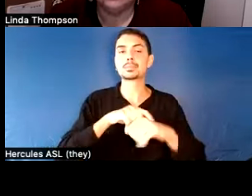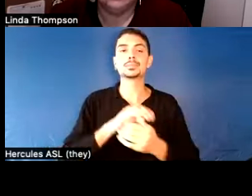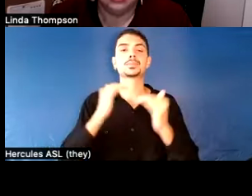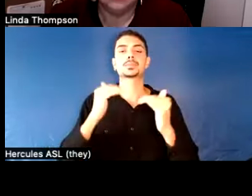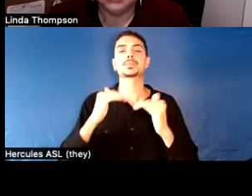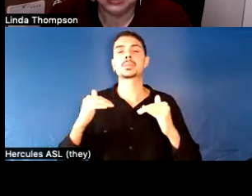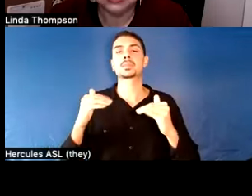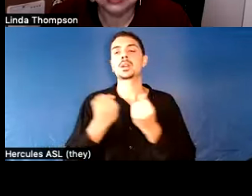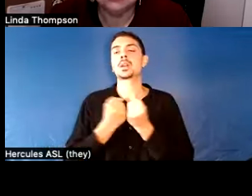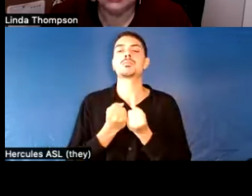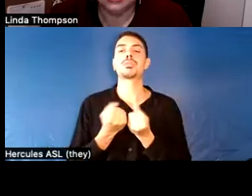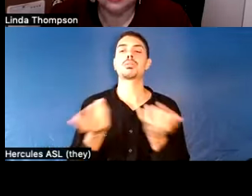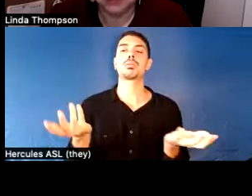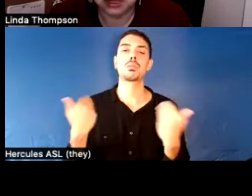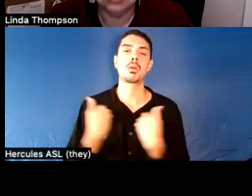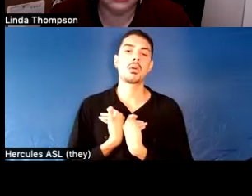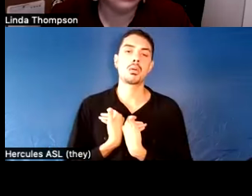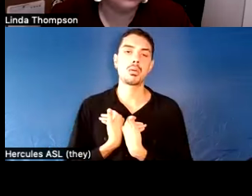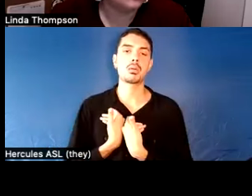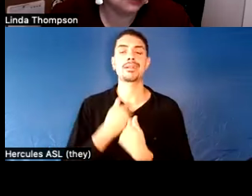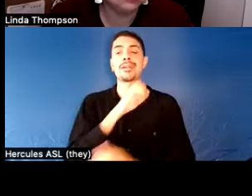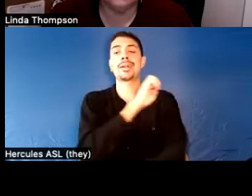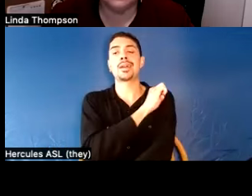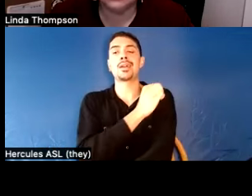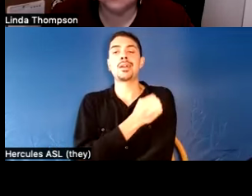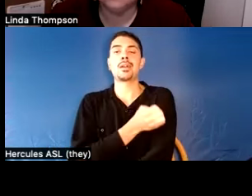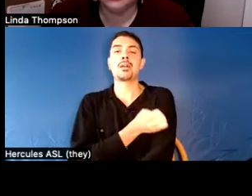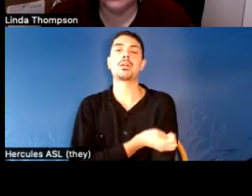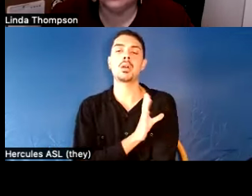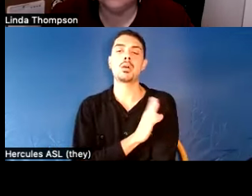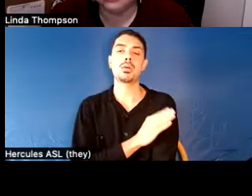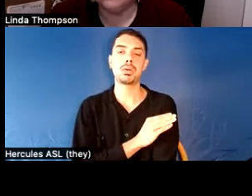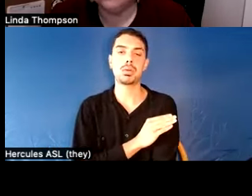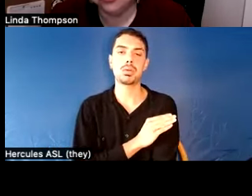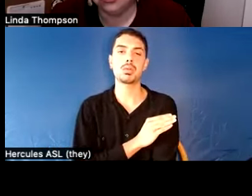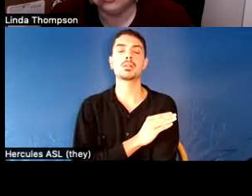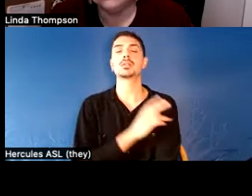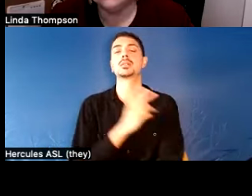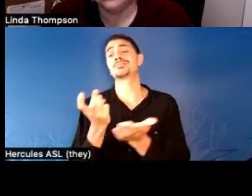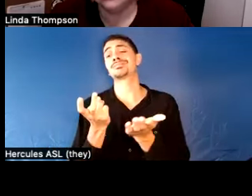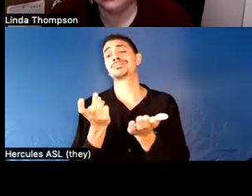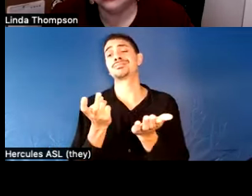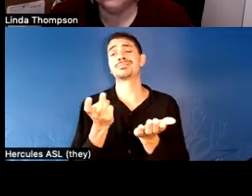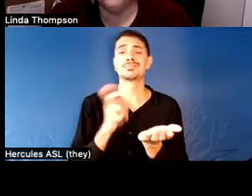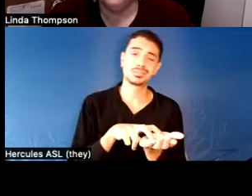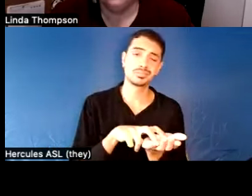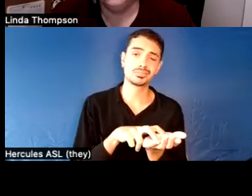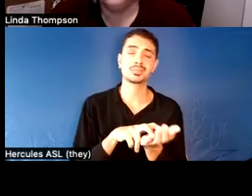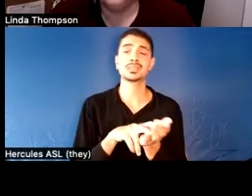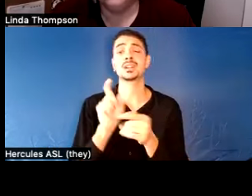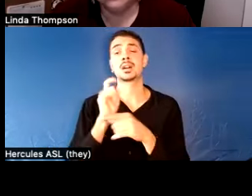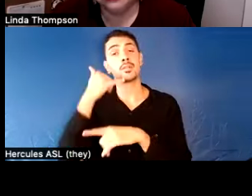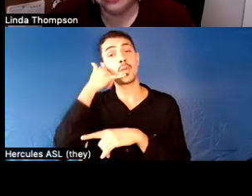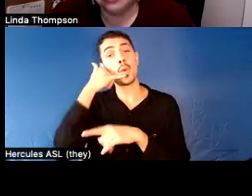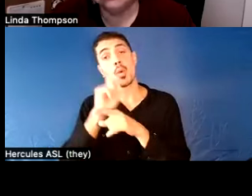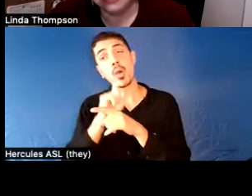are can't seem to get out of bed, or can't seem to muster up the energy to make the phone calls that they need to, or to